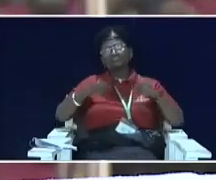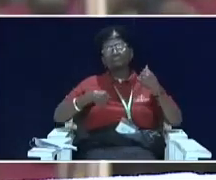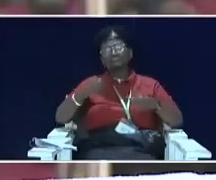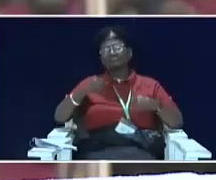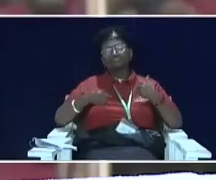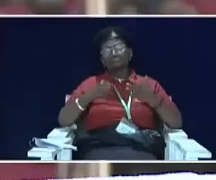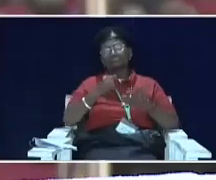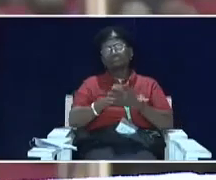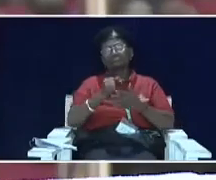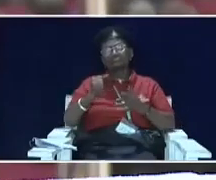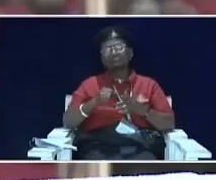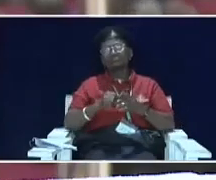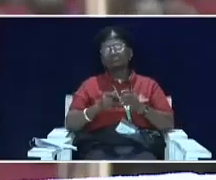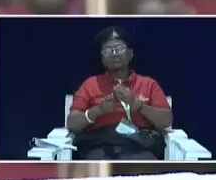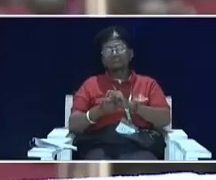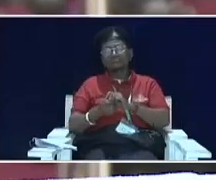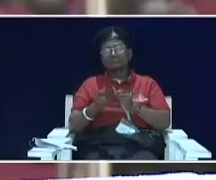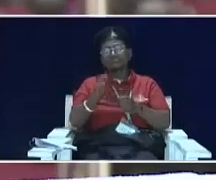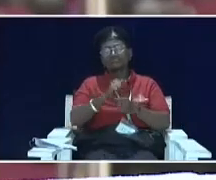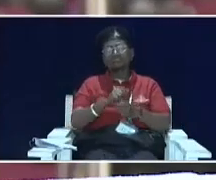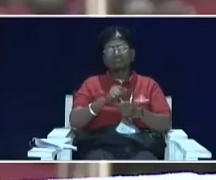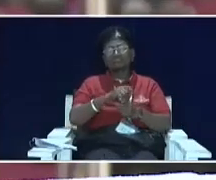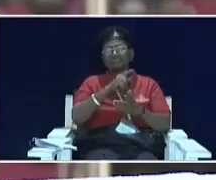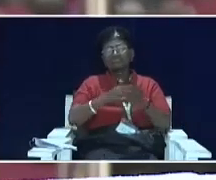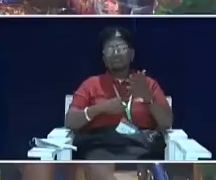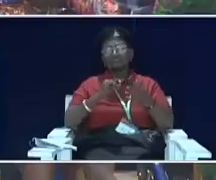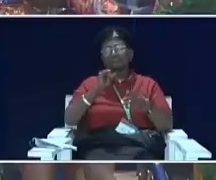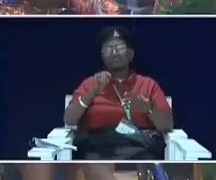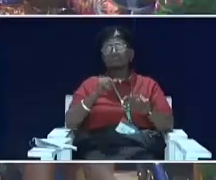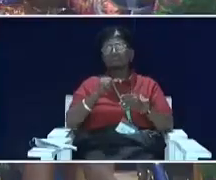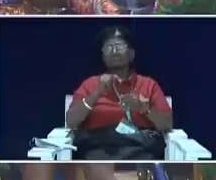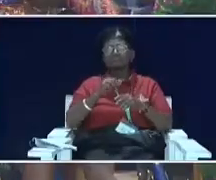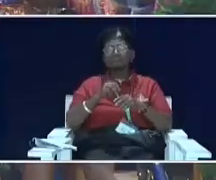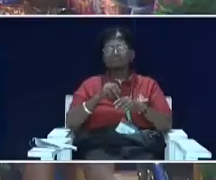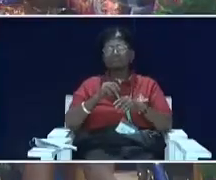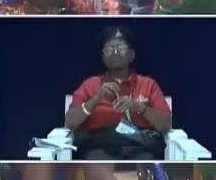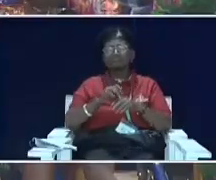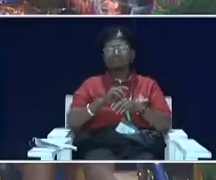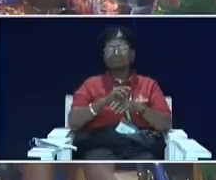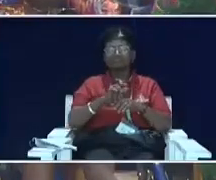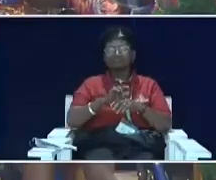He can turn what is bitter in your life to sweetness.